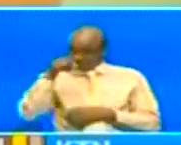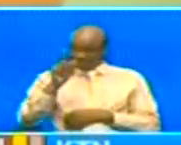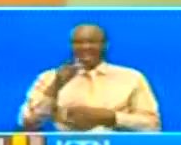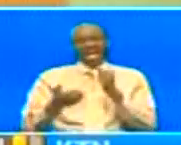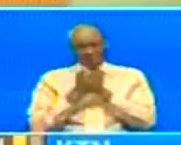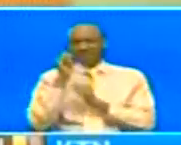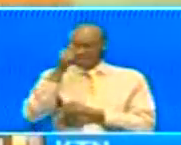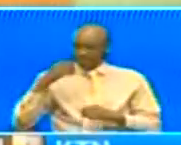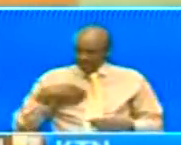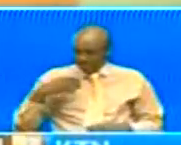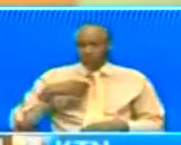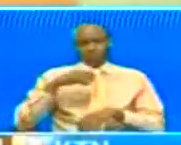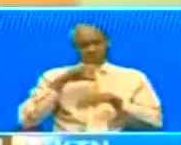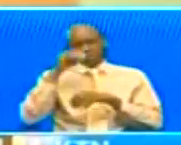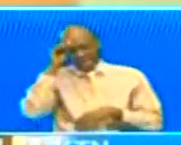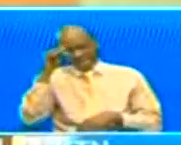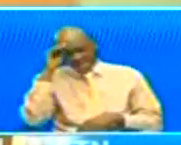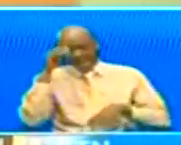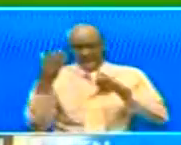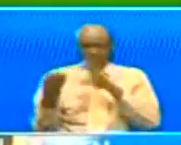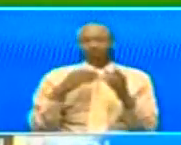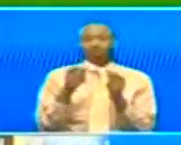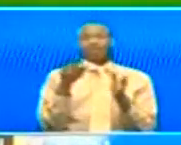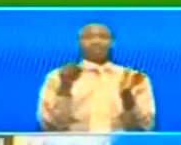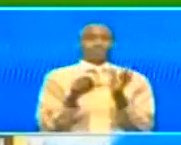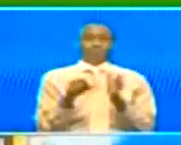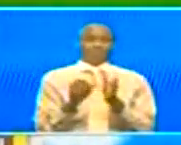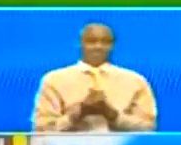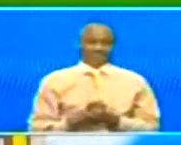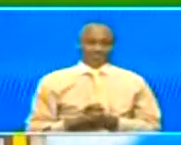helps Kenyans to be trained and to learn how to do that.